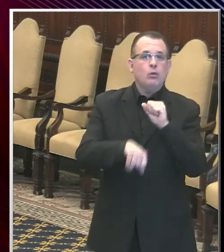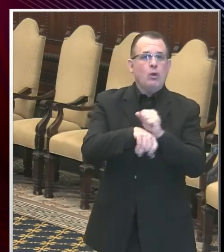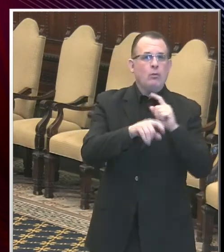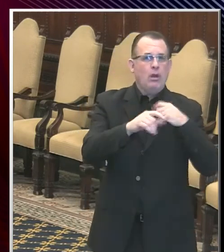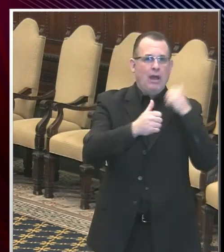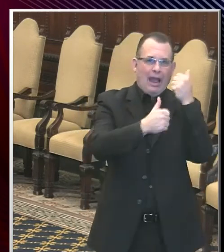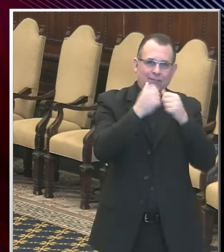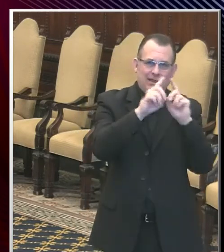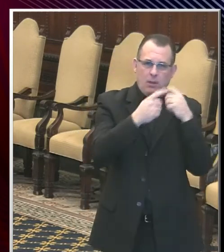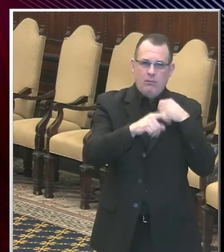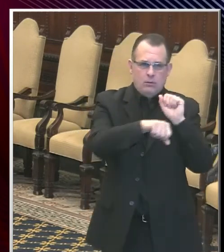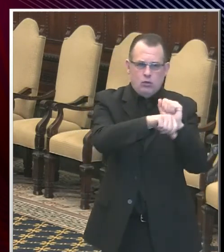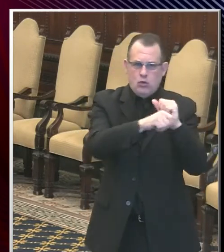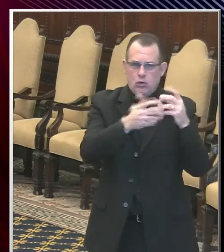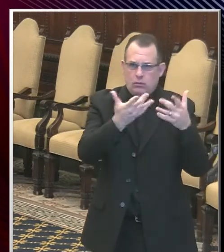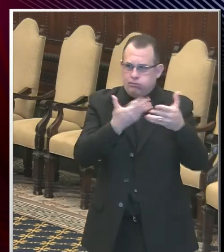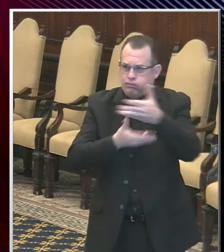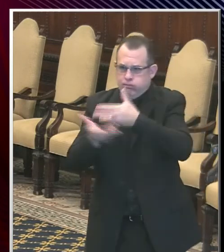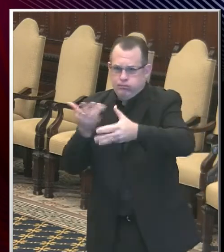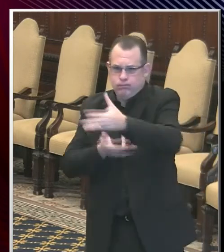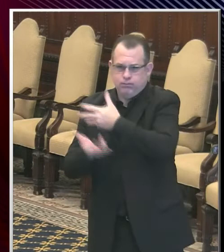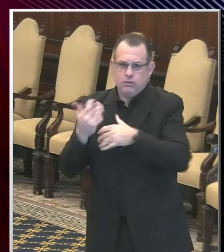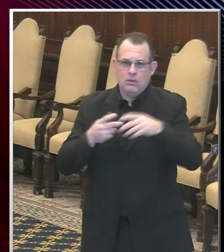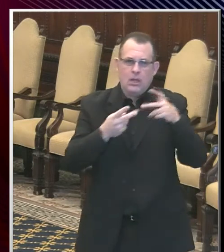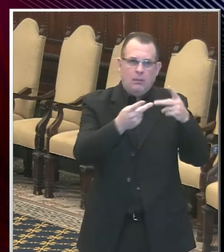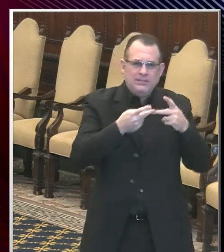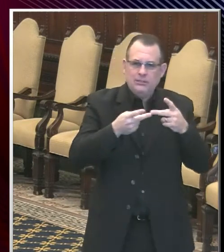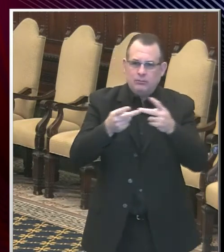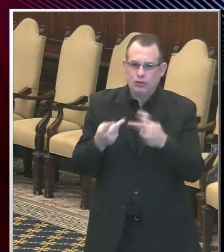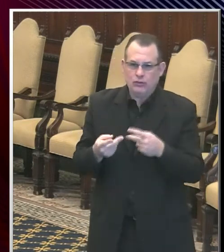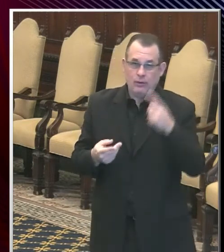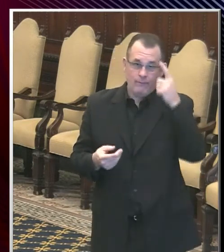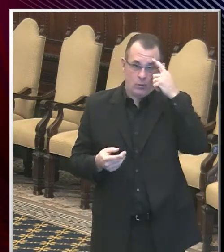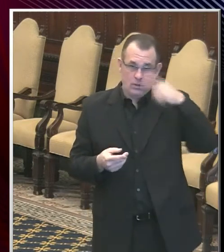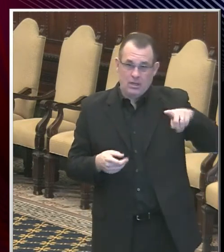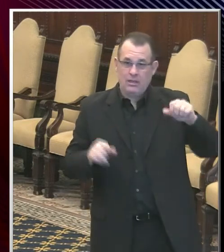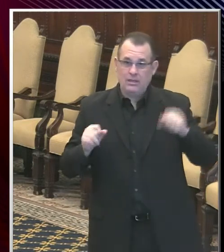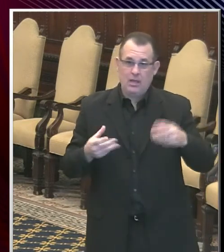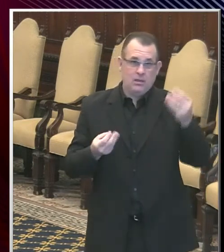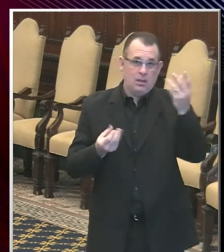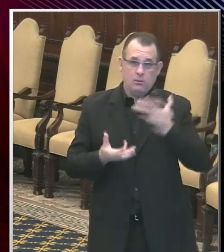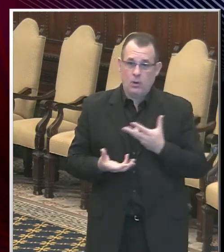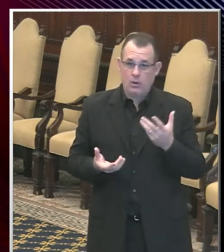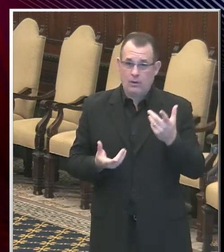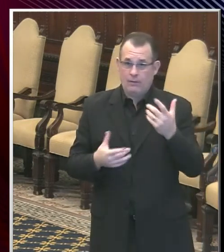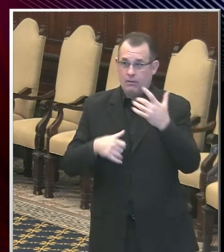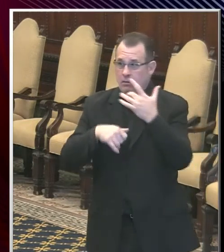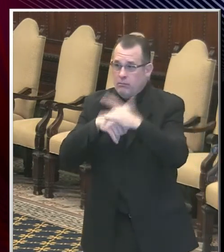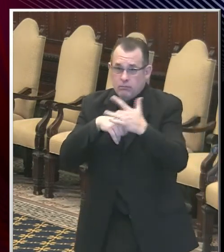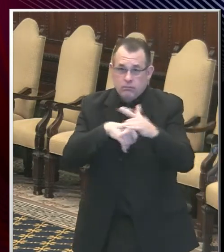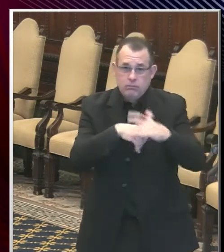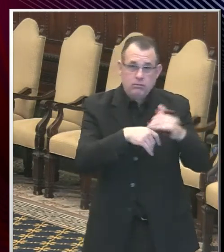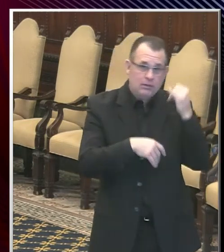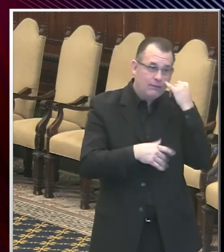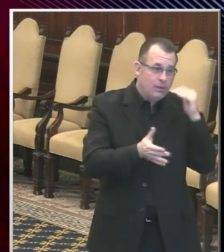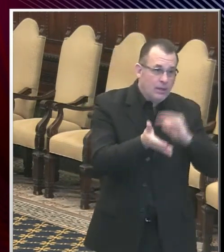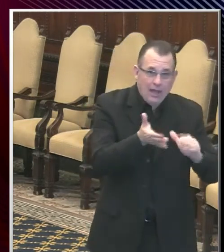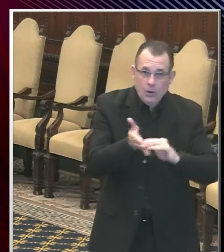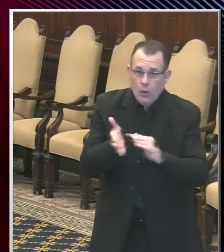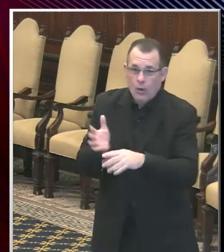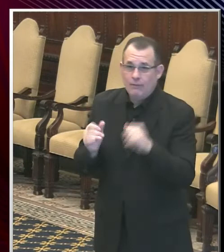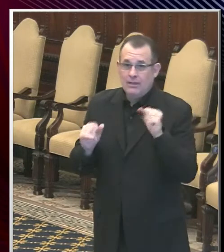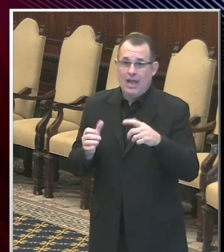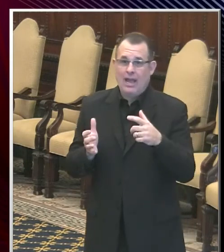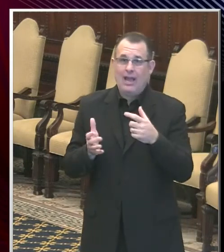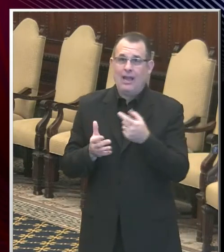hit position numbers, and if they can get there through not filling vacancies rather than layoffs, that's better. So we're still trying to work